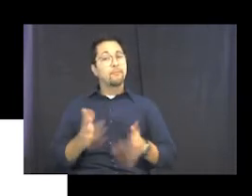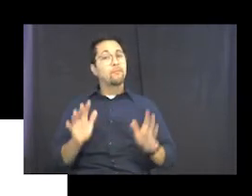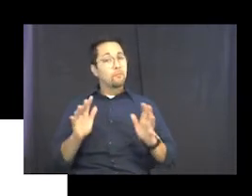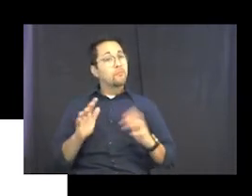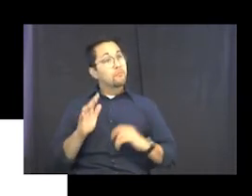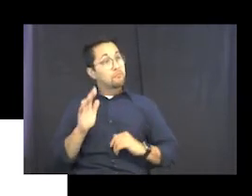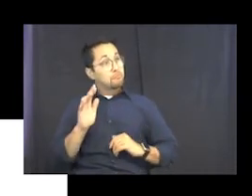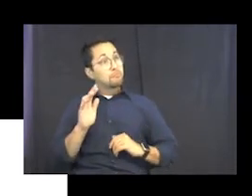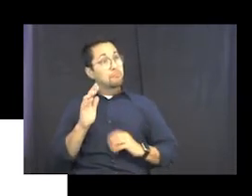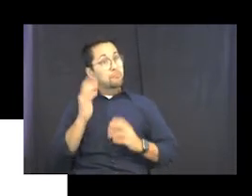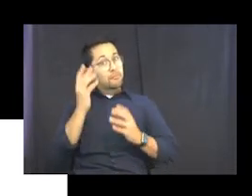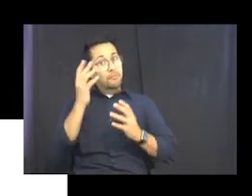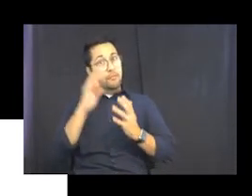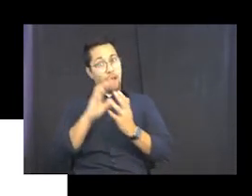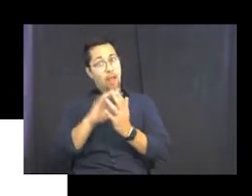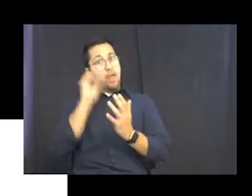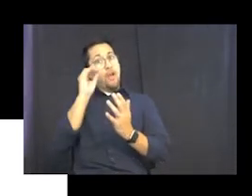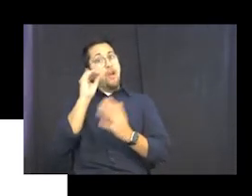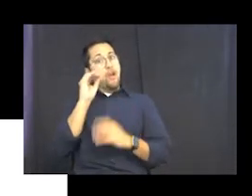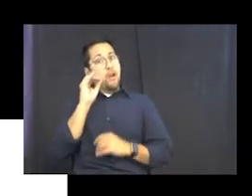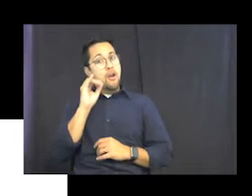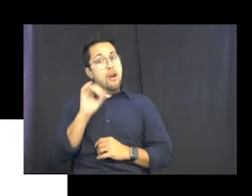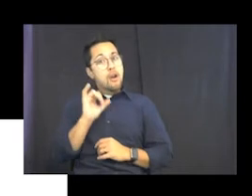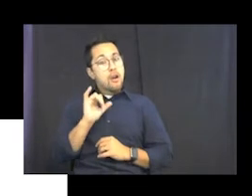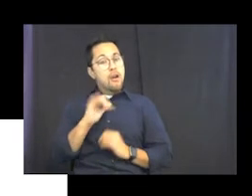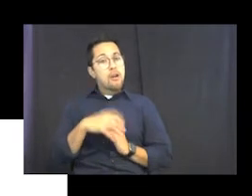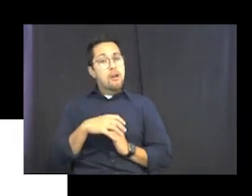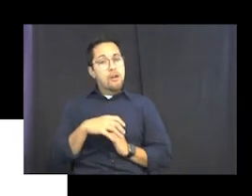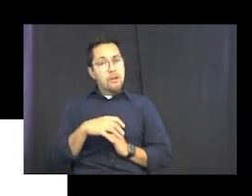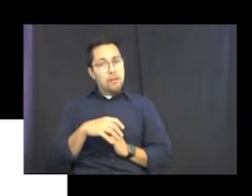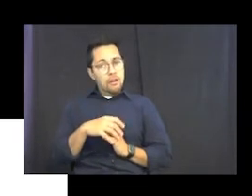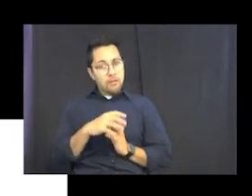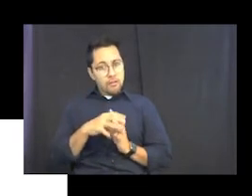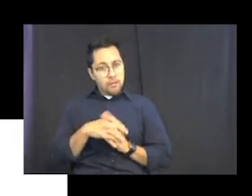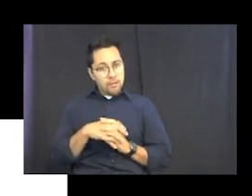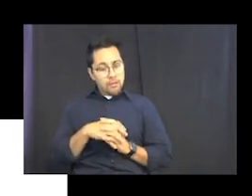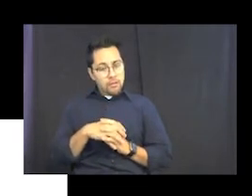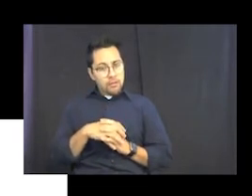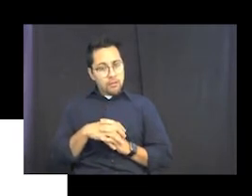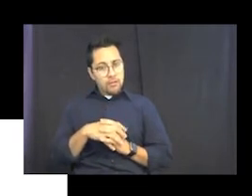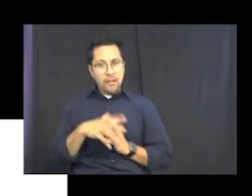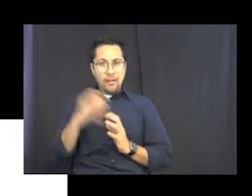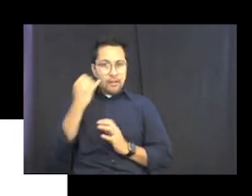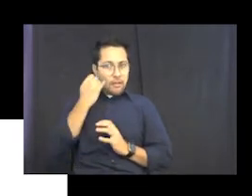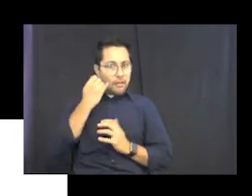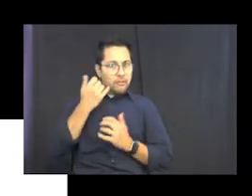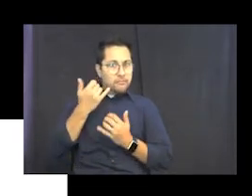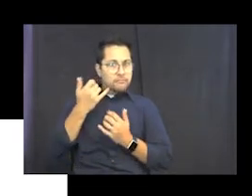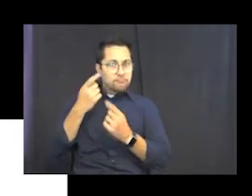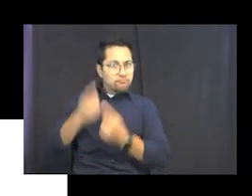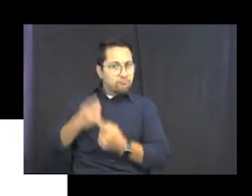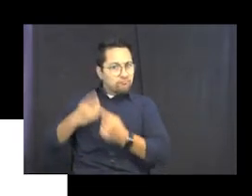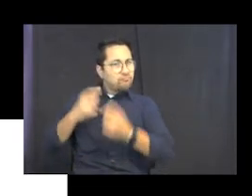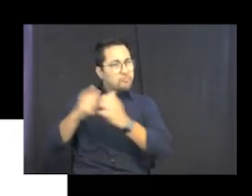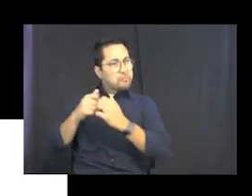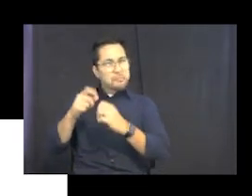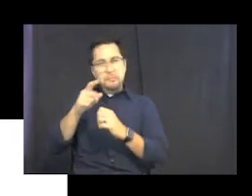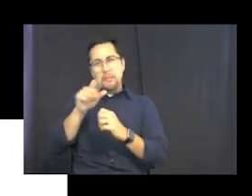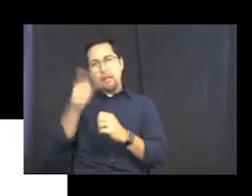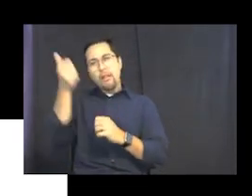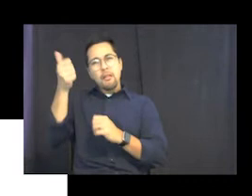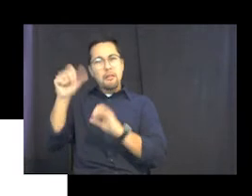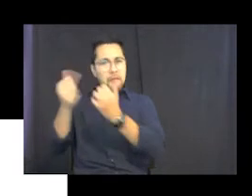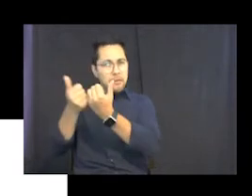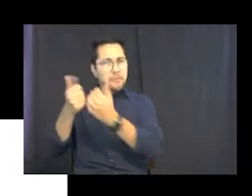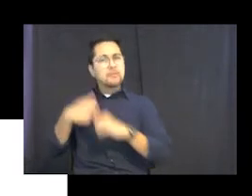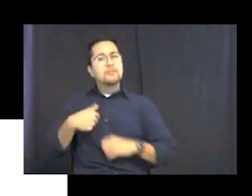their advice and still having trouble with agencies and services,